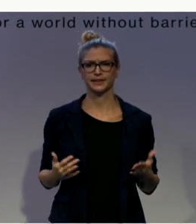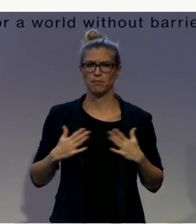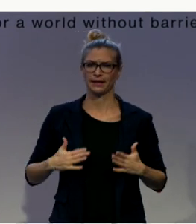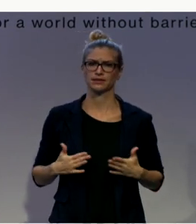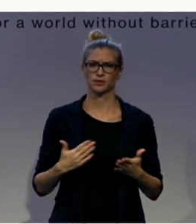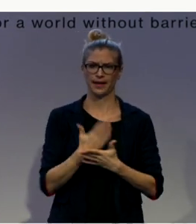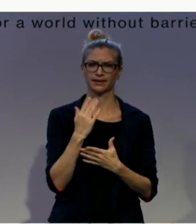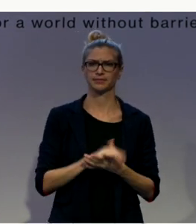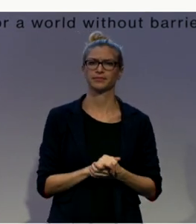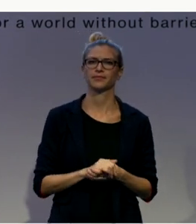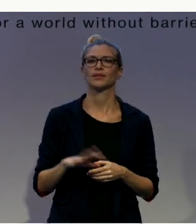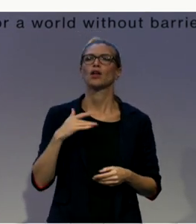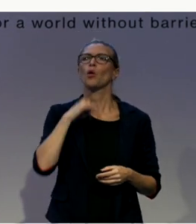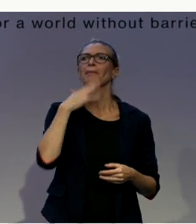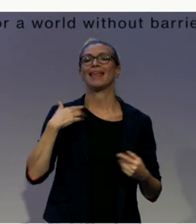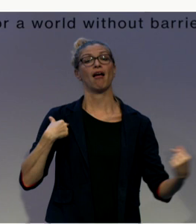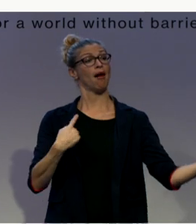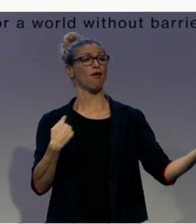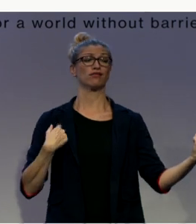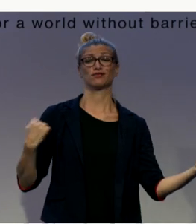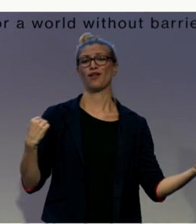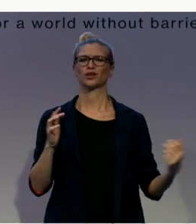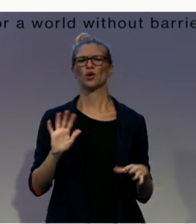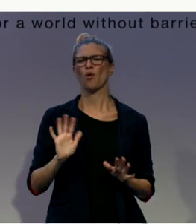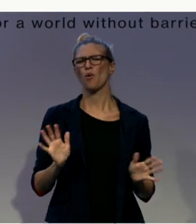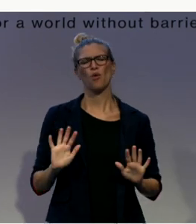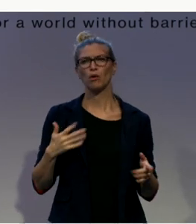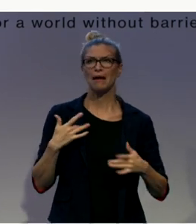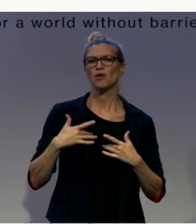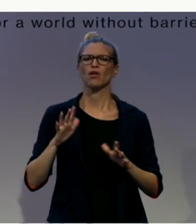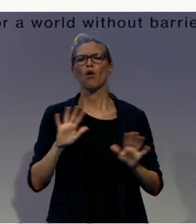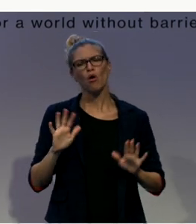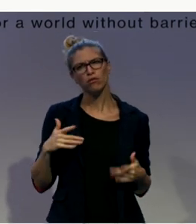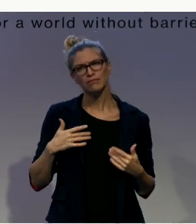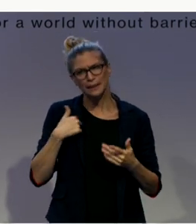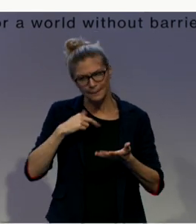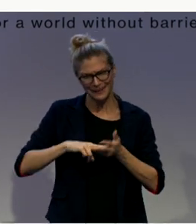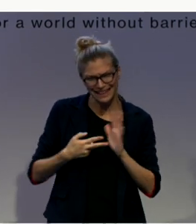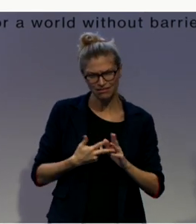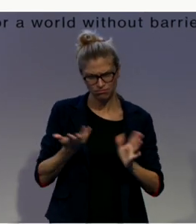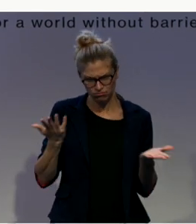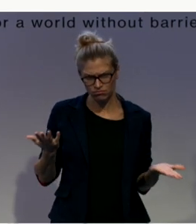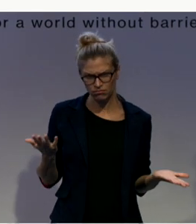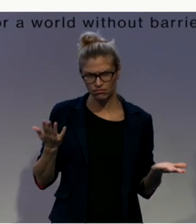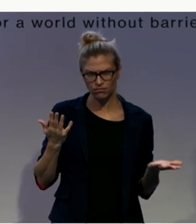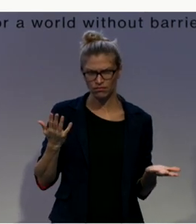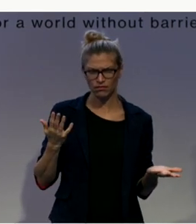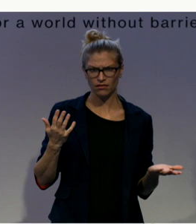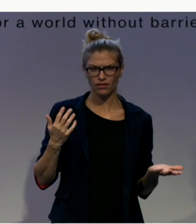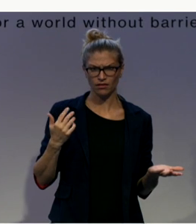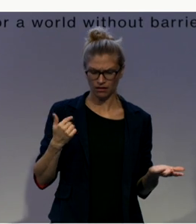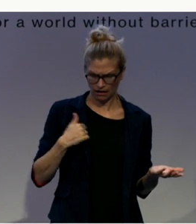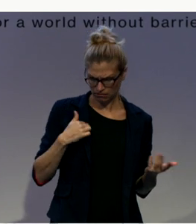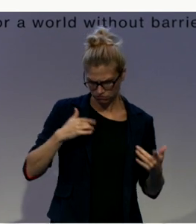power as being emotionless, but it's not always right that when I have a challenge that I put my